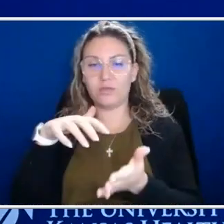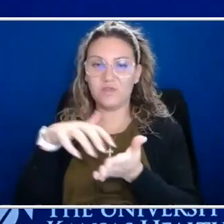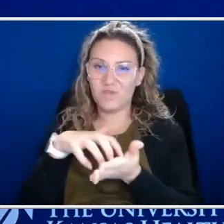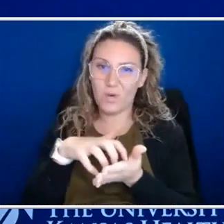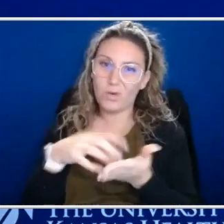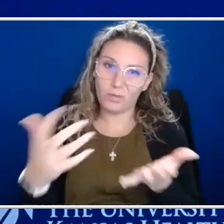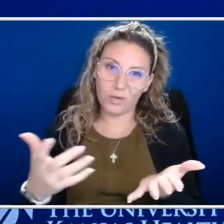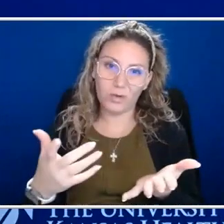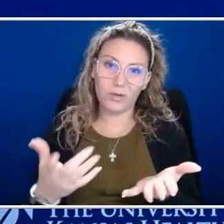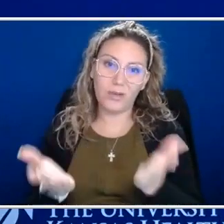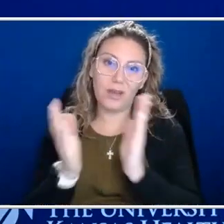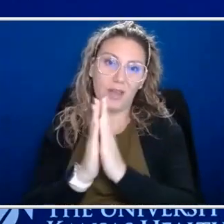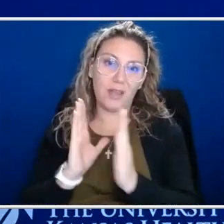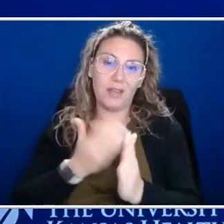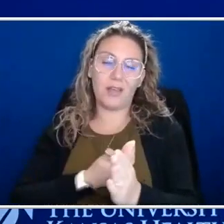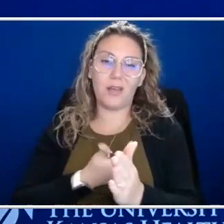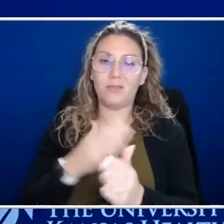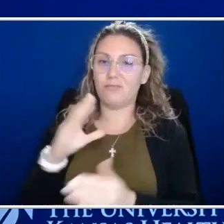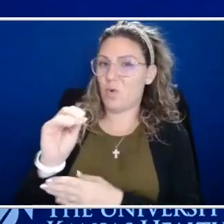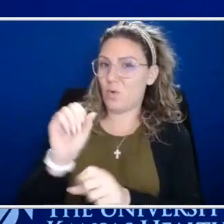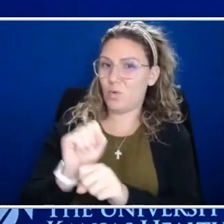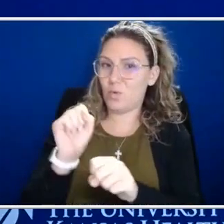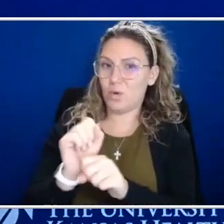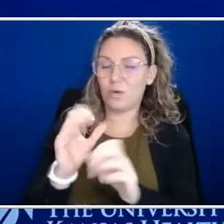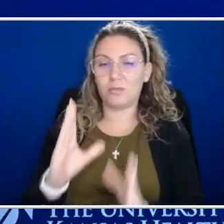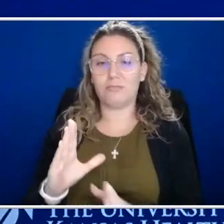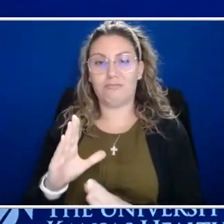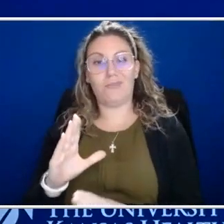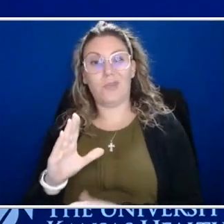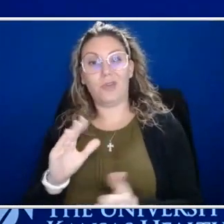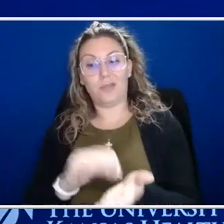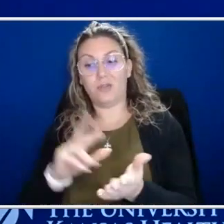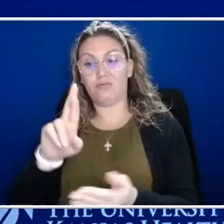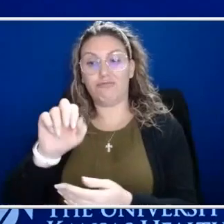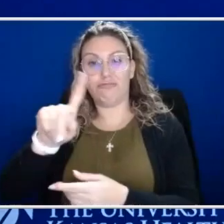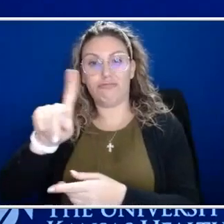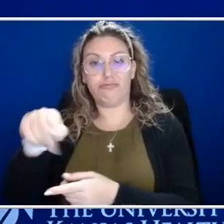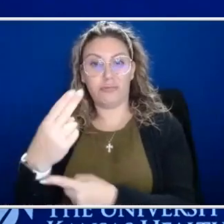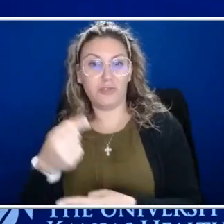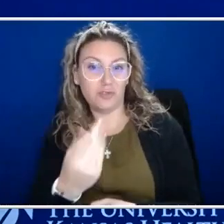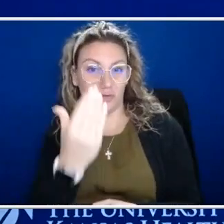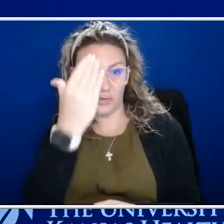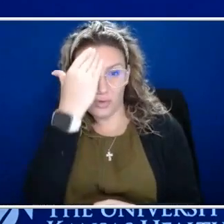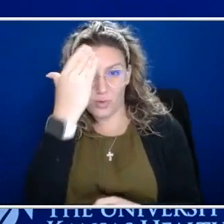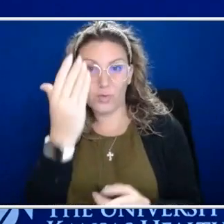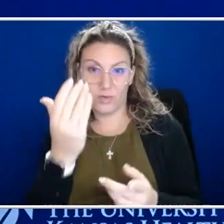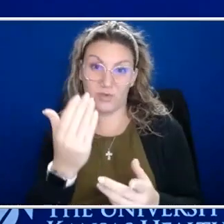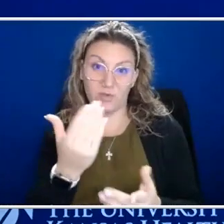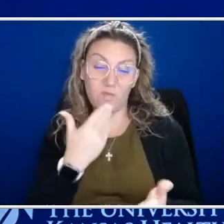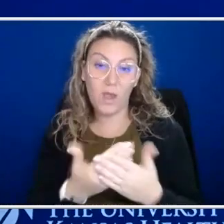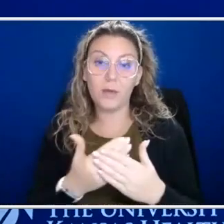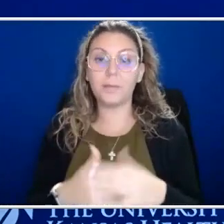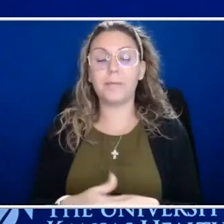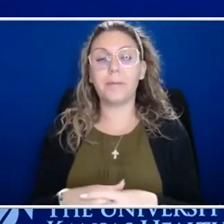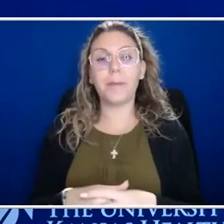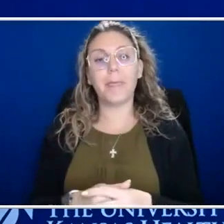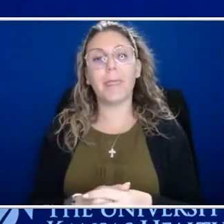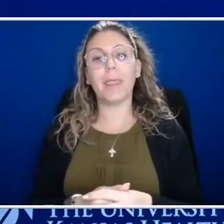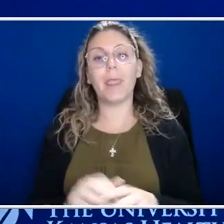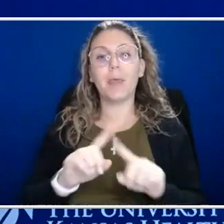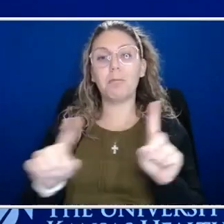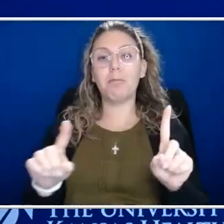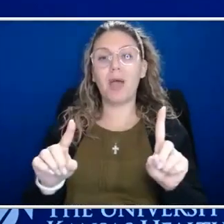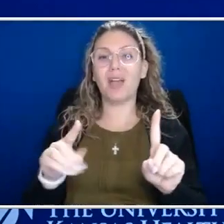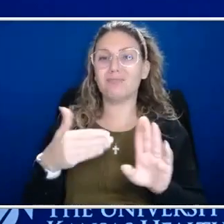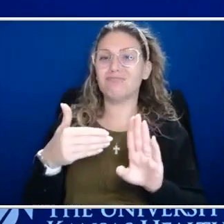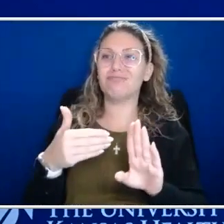ask our colleague here, Dr. Kalendar-Rich, as well about that. She knows that very well. But so we have the comorbidities, their age,